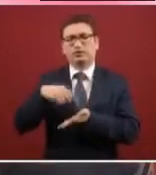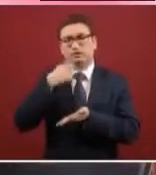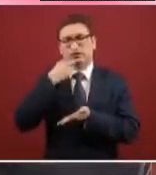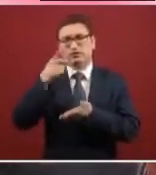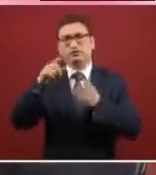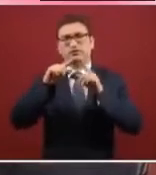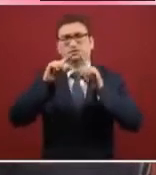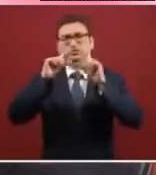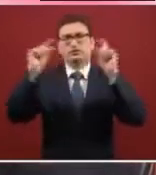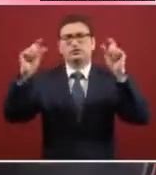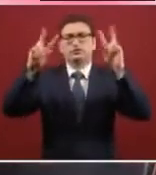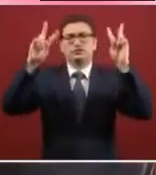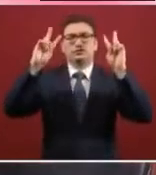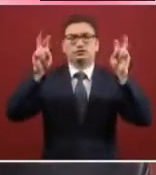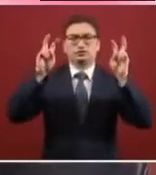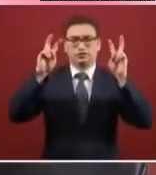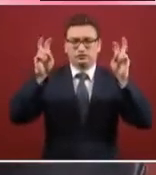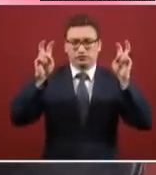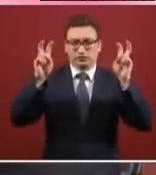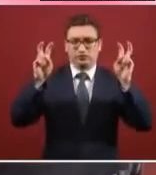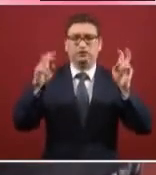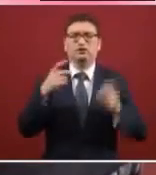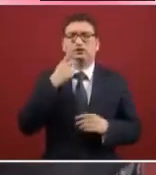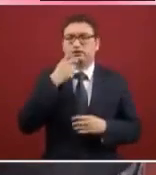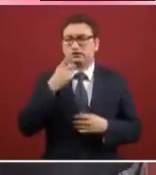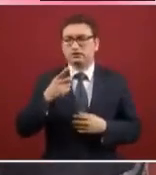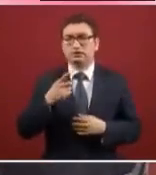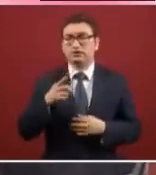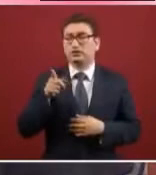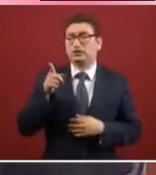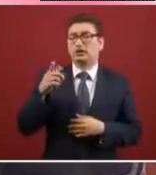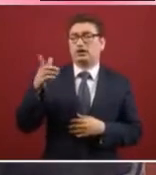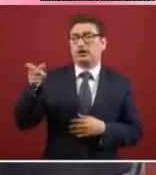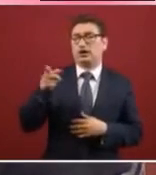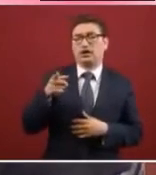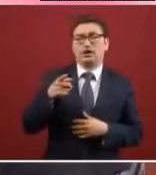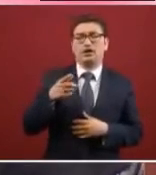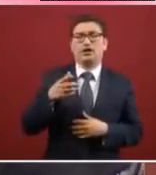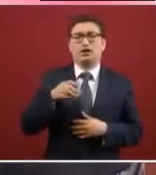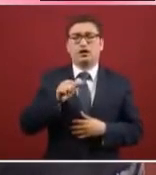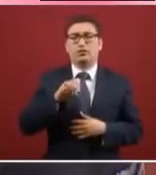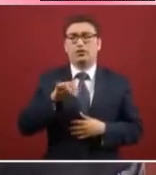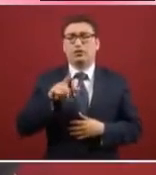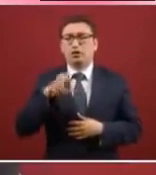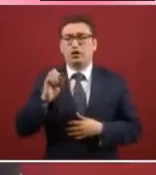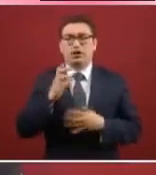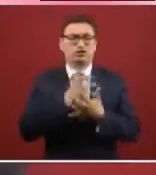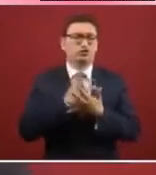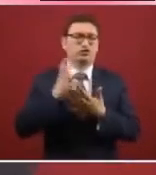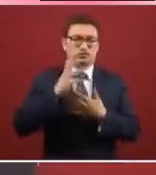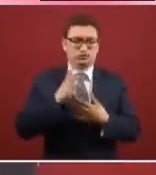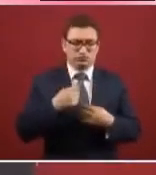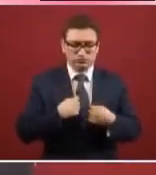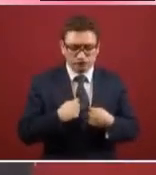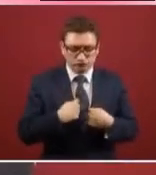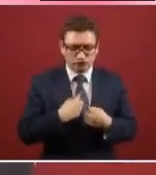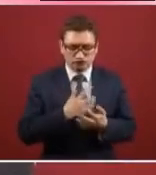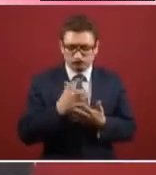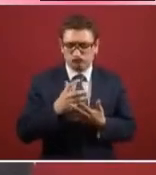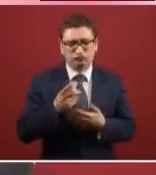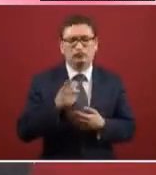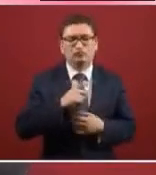que estaba yo, and somebody said that he was exaggerating. Puedo probarlo, but I can prove